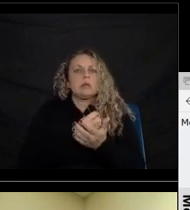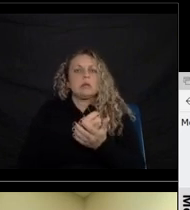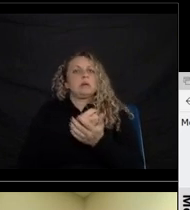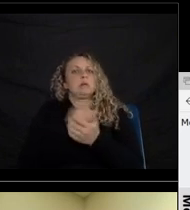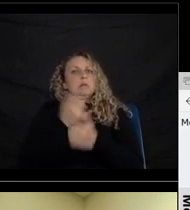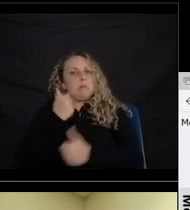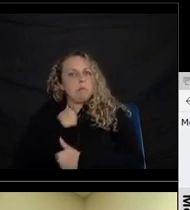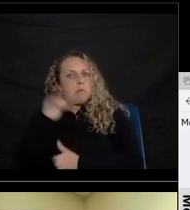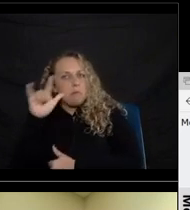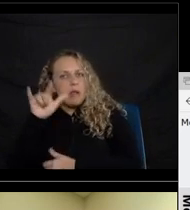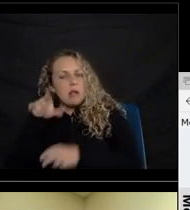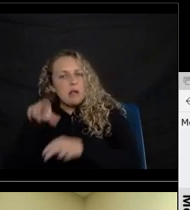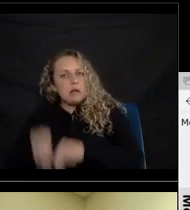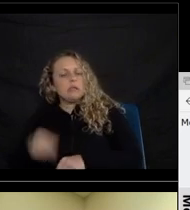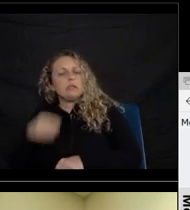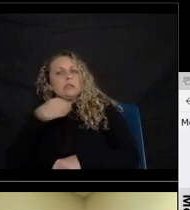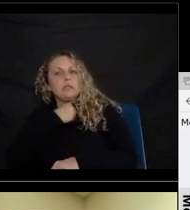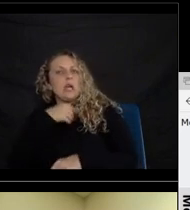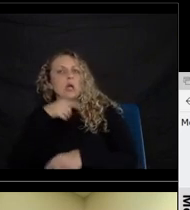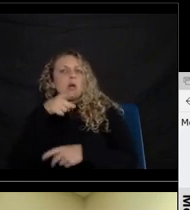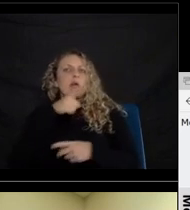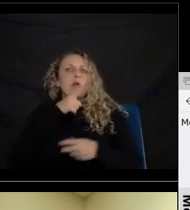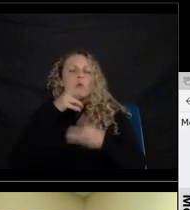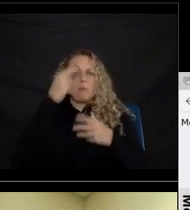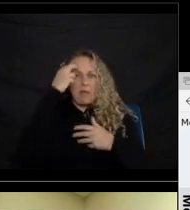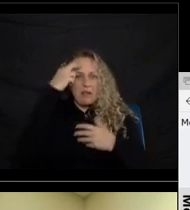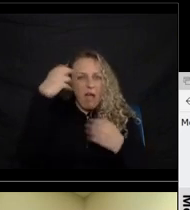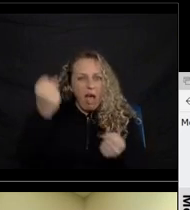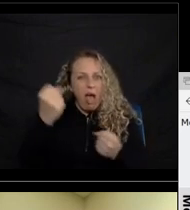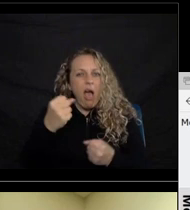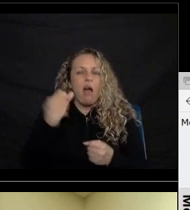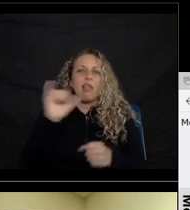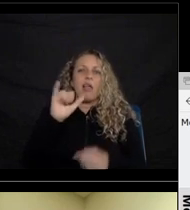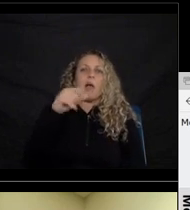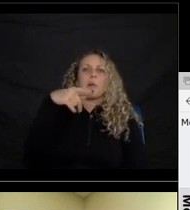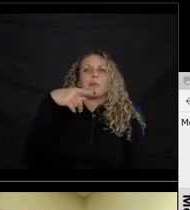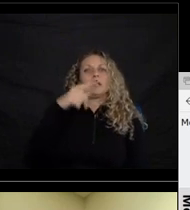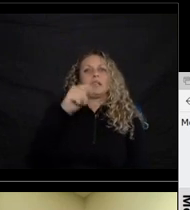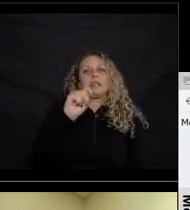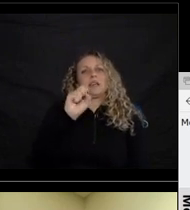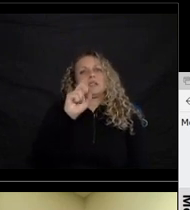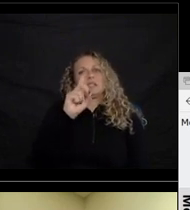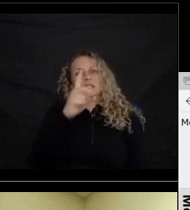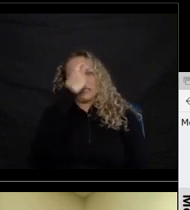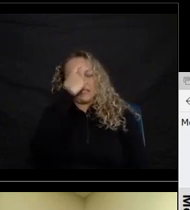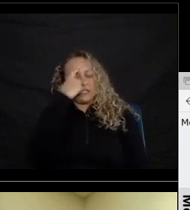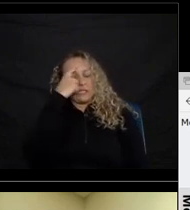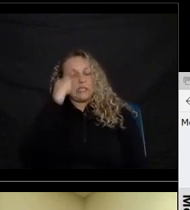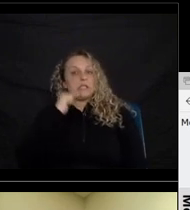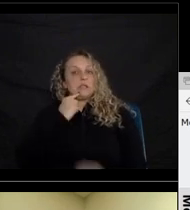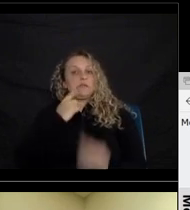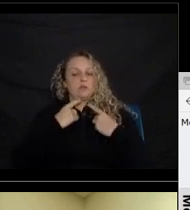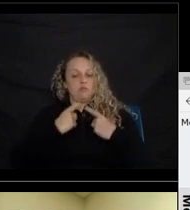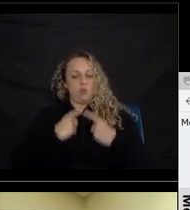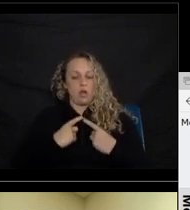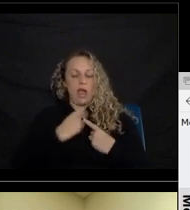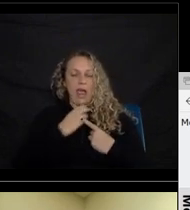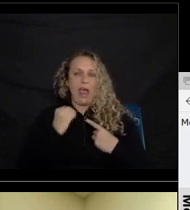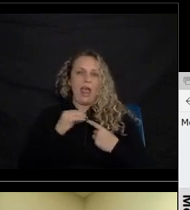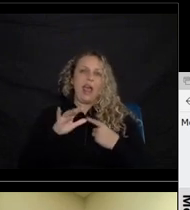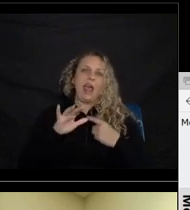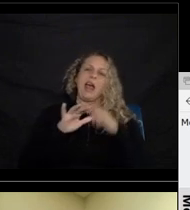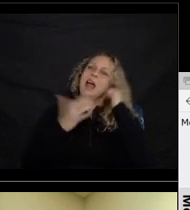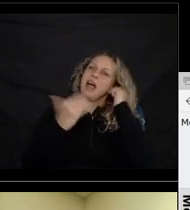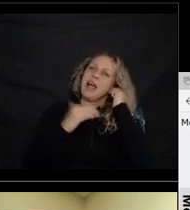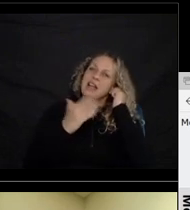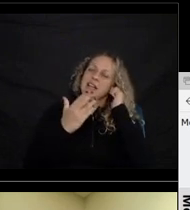personnel, with such issues as PTSD, severe depression, and